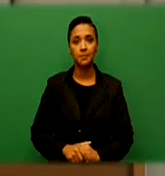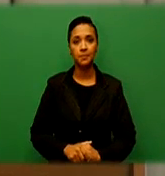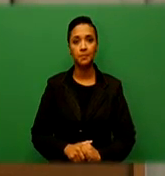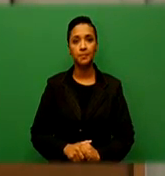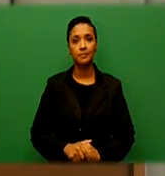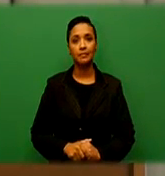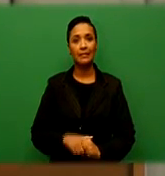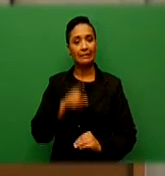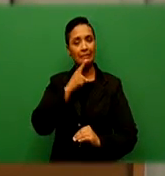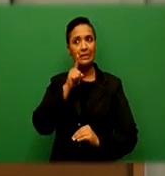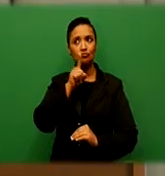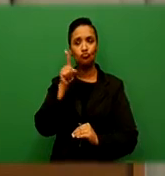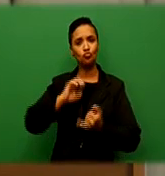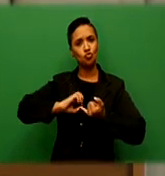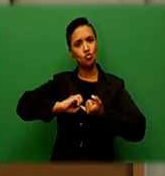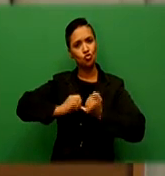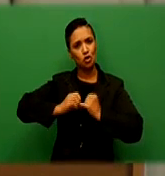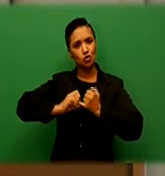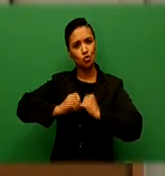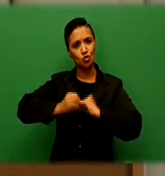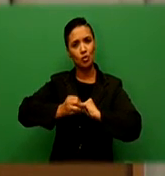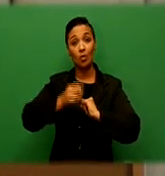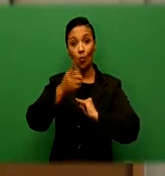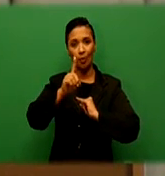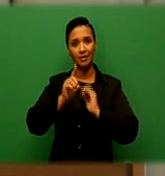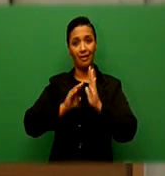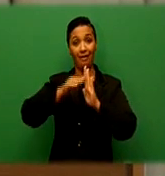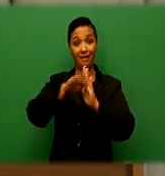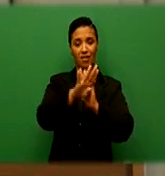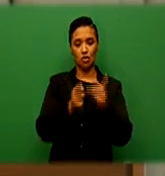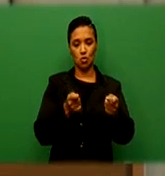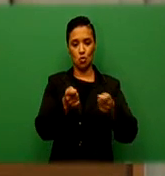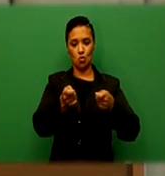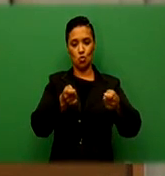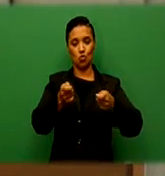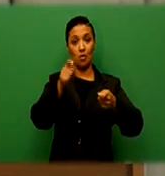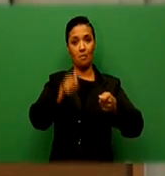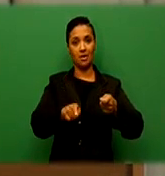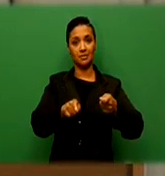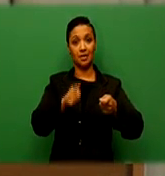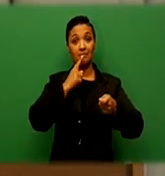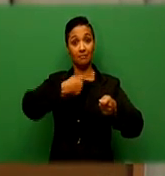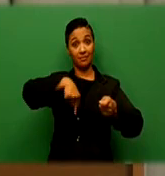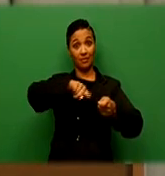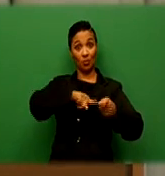they are putting every effort in creating inflation. That is the problem we are not